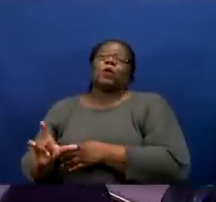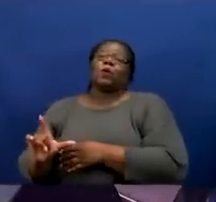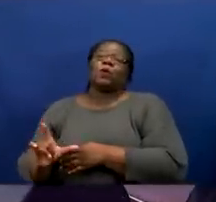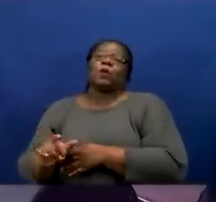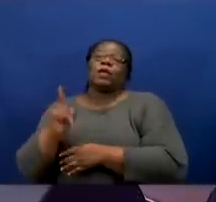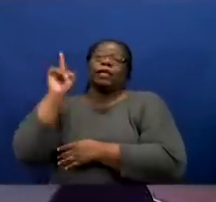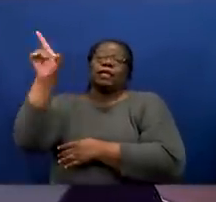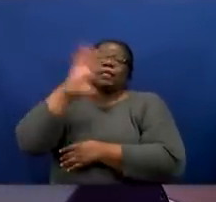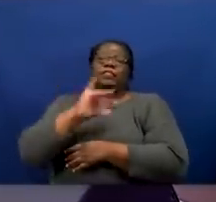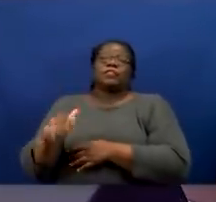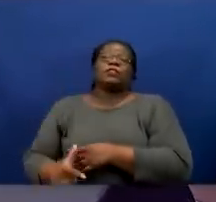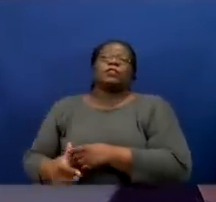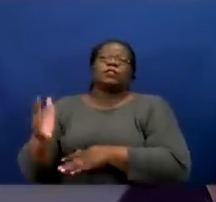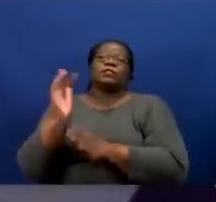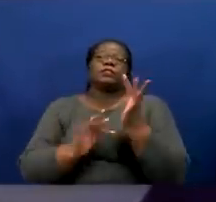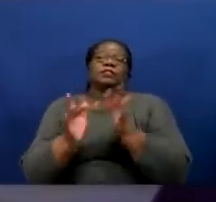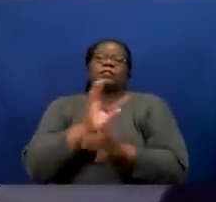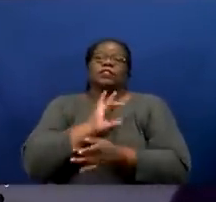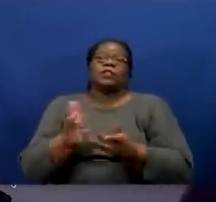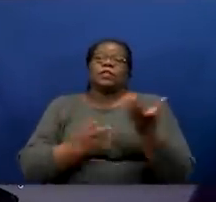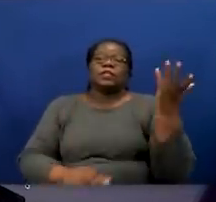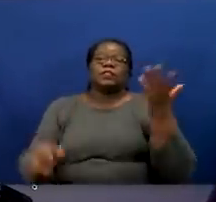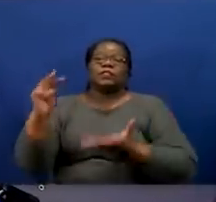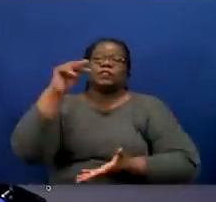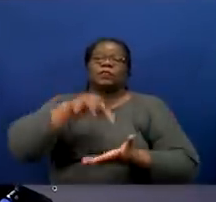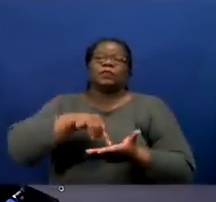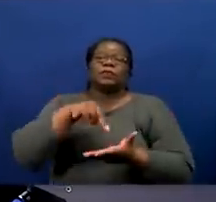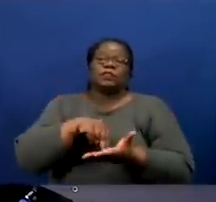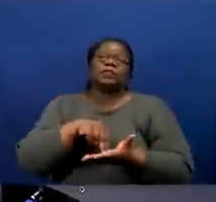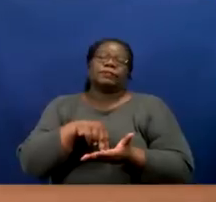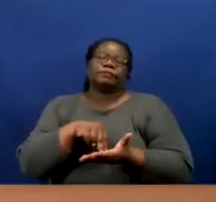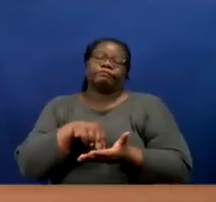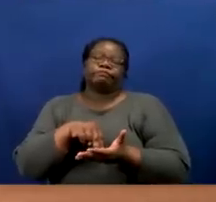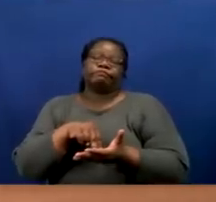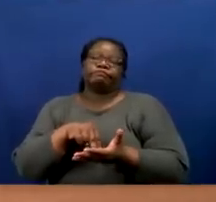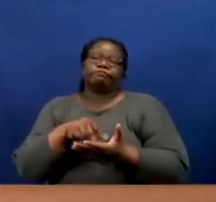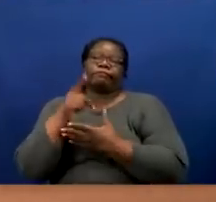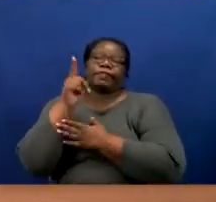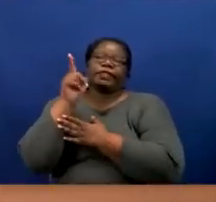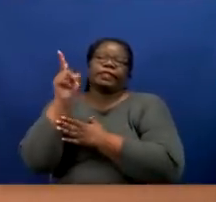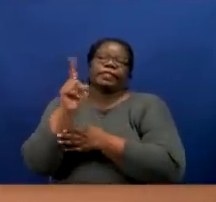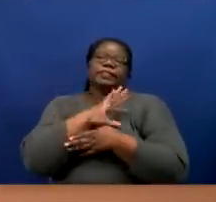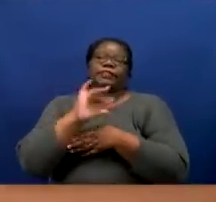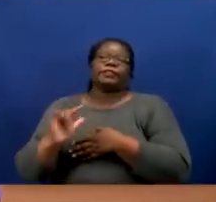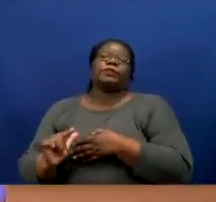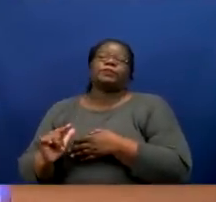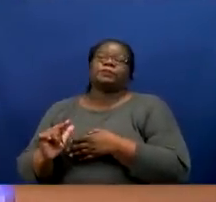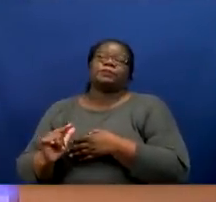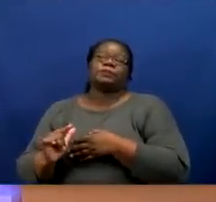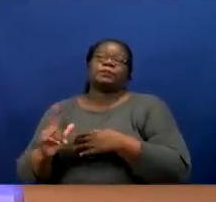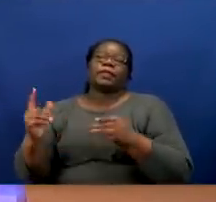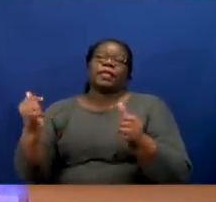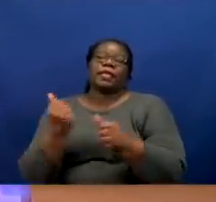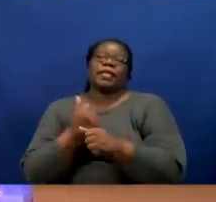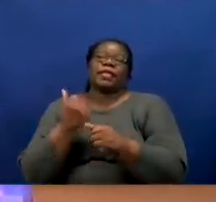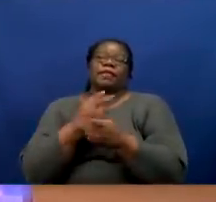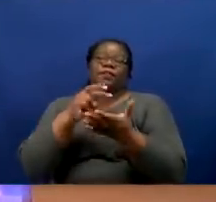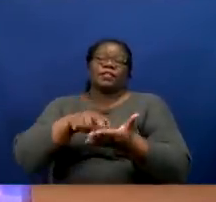is Lord. He is risen from the dead, and he is Lord. Every